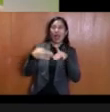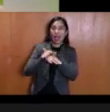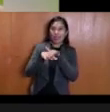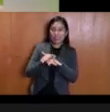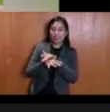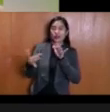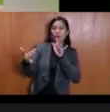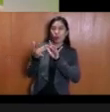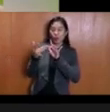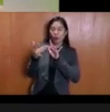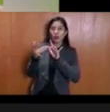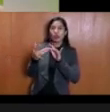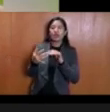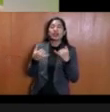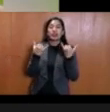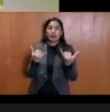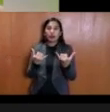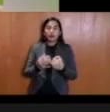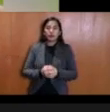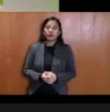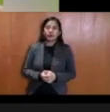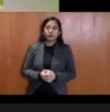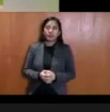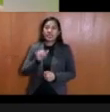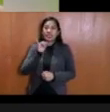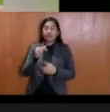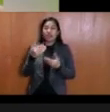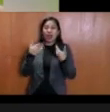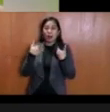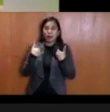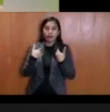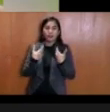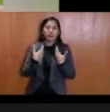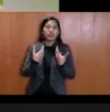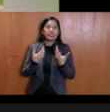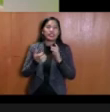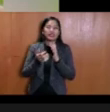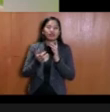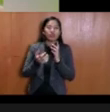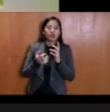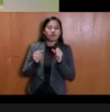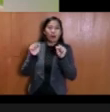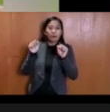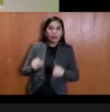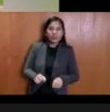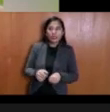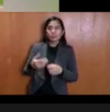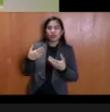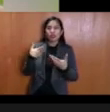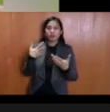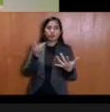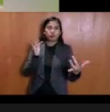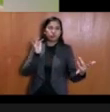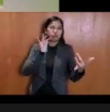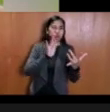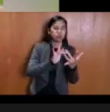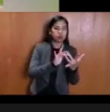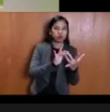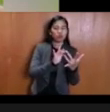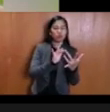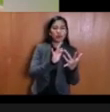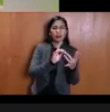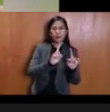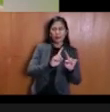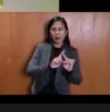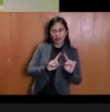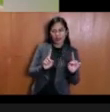pace, you then have, how do you make policy when the impact is so great so quickly and you don't really